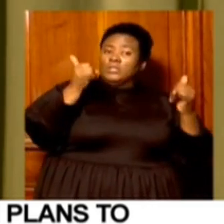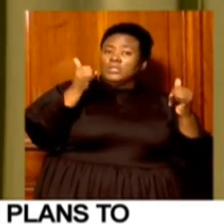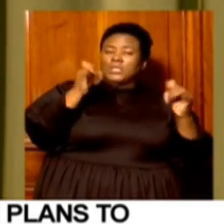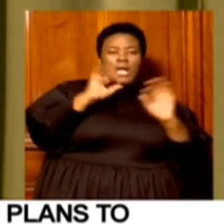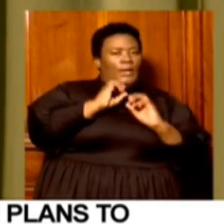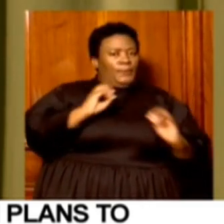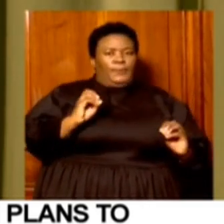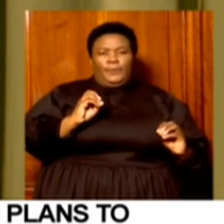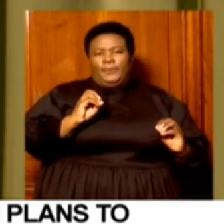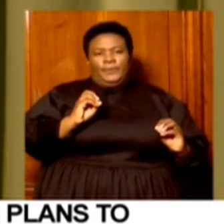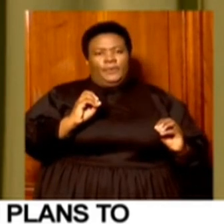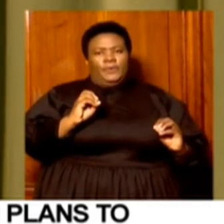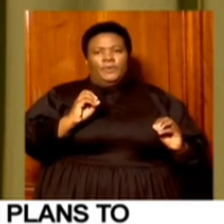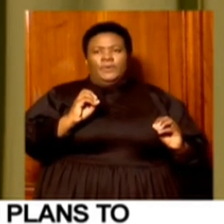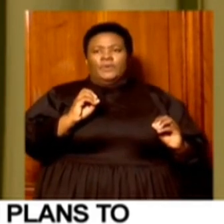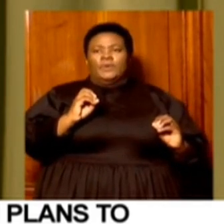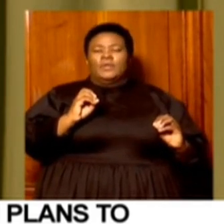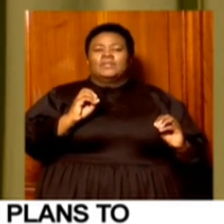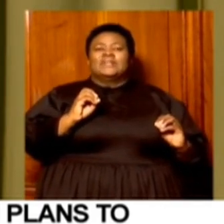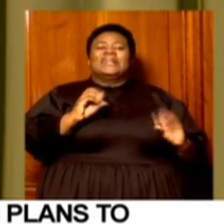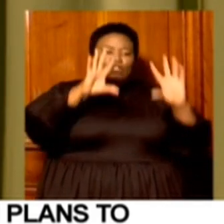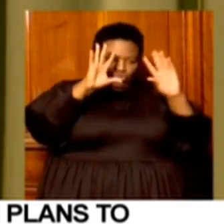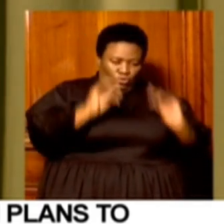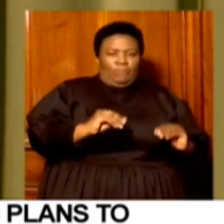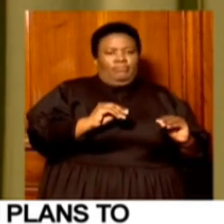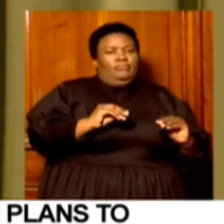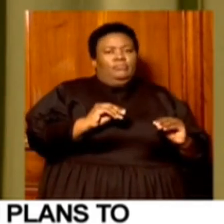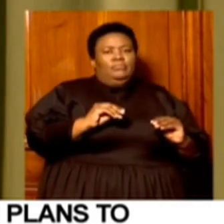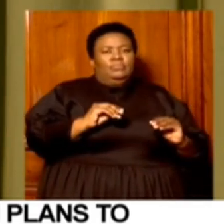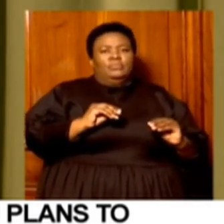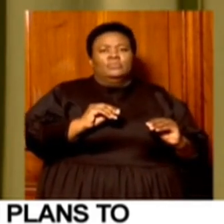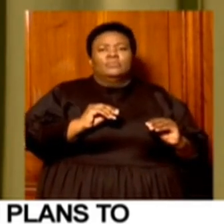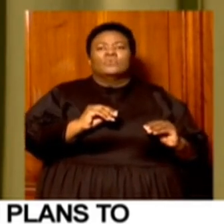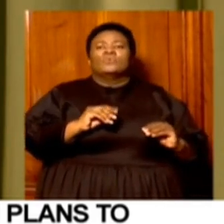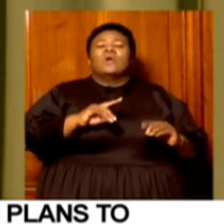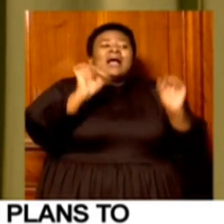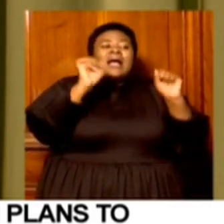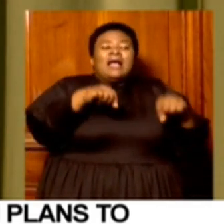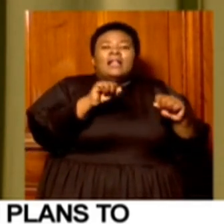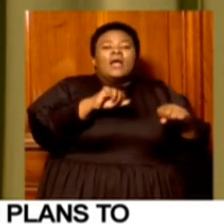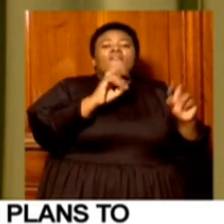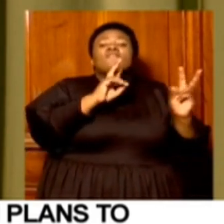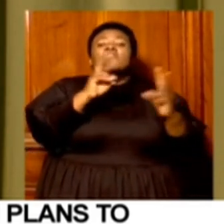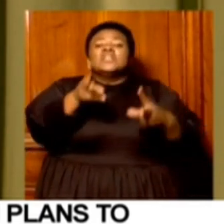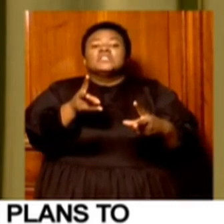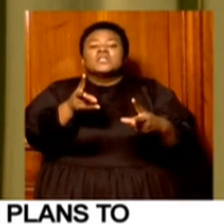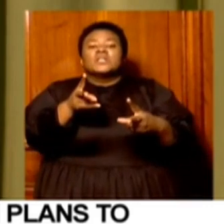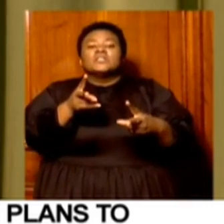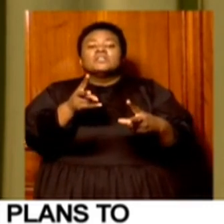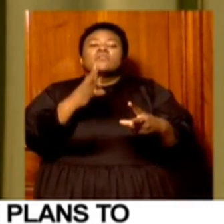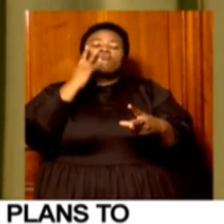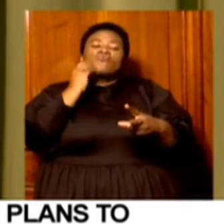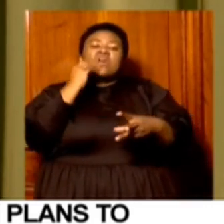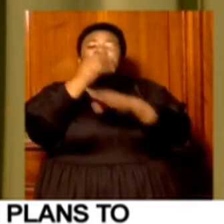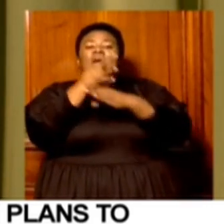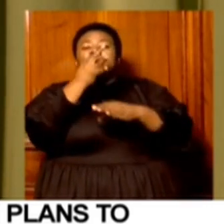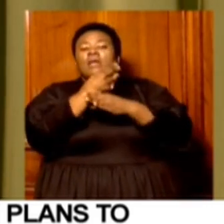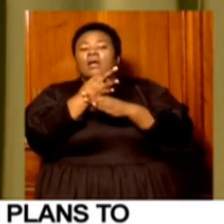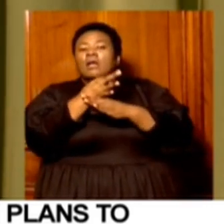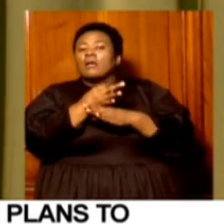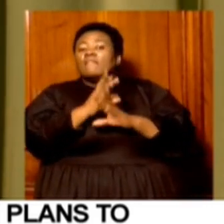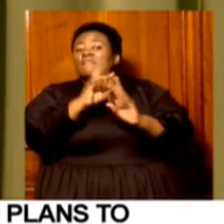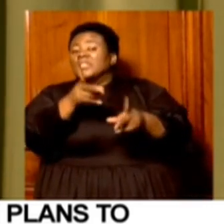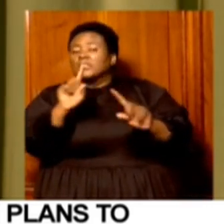down on parties, not even slow down, they are banned. You are not even allowed to visit your grandfather now or your